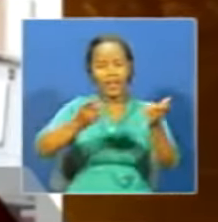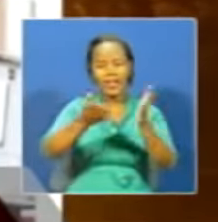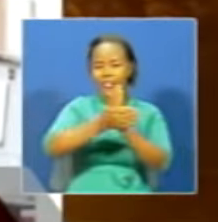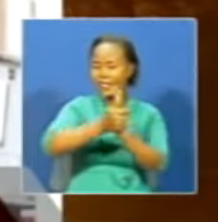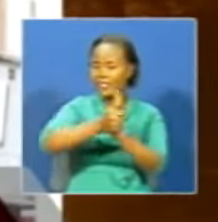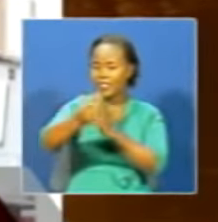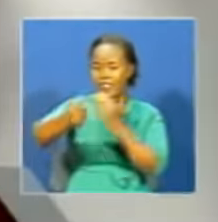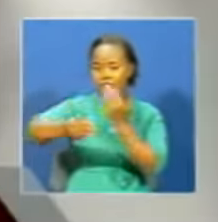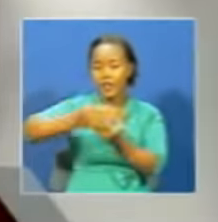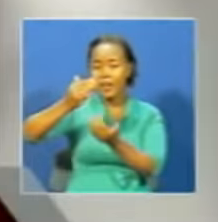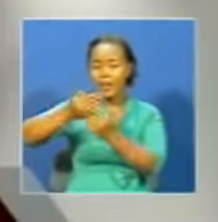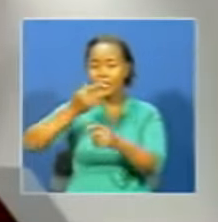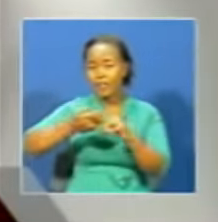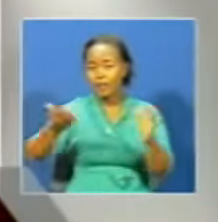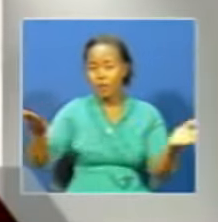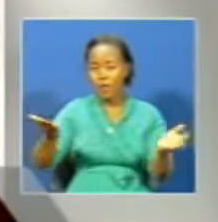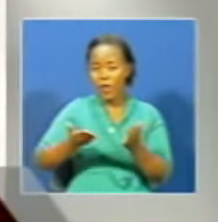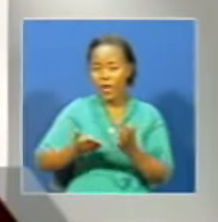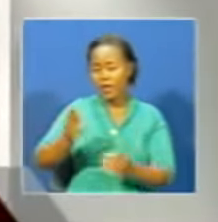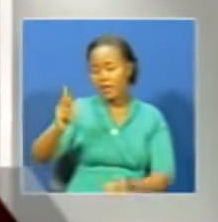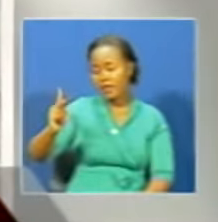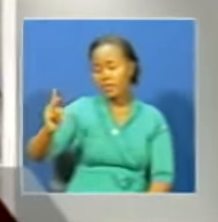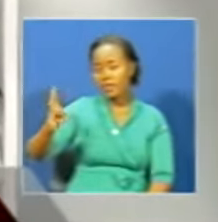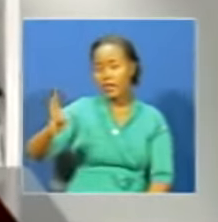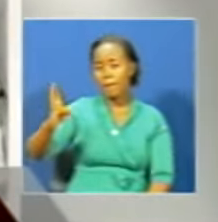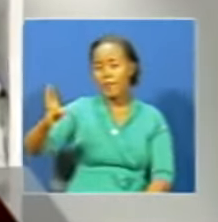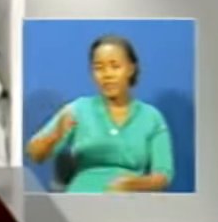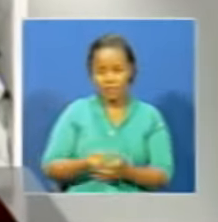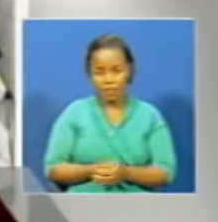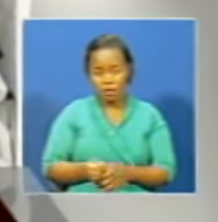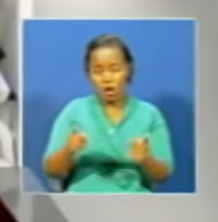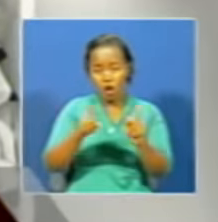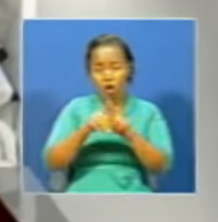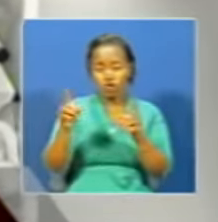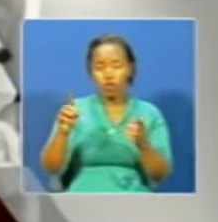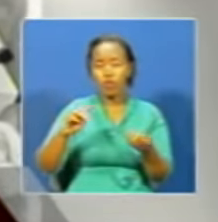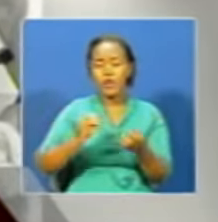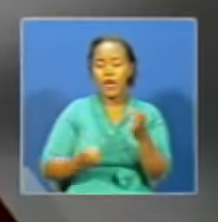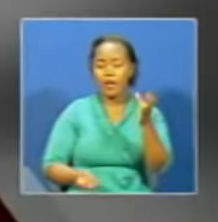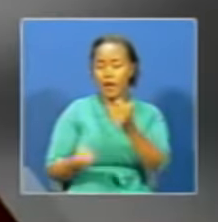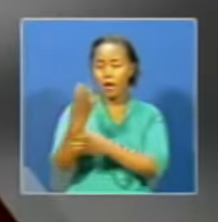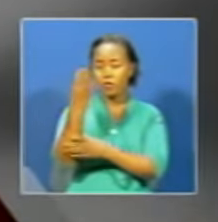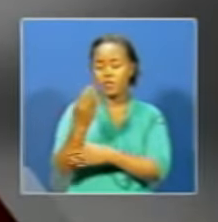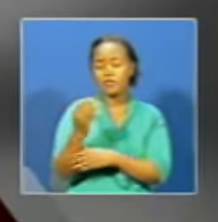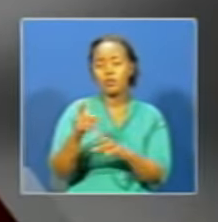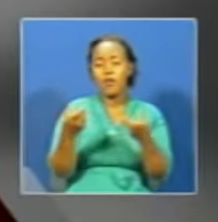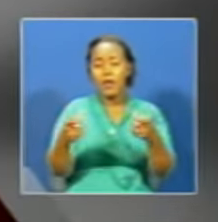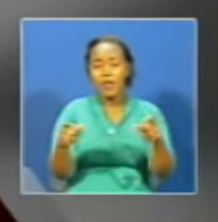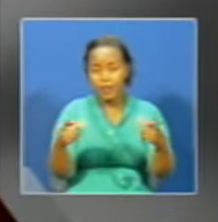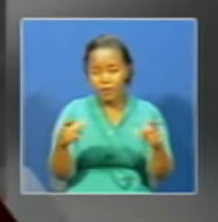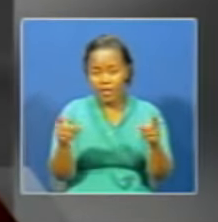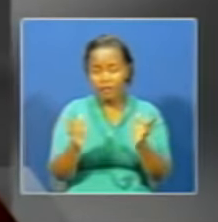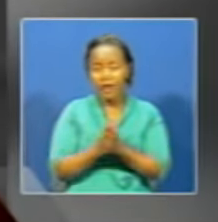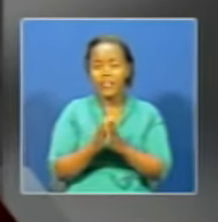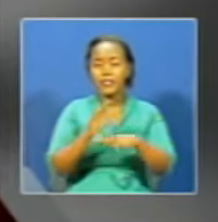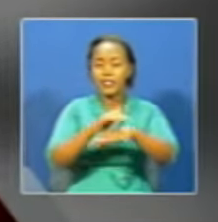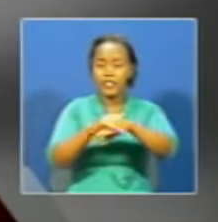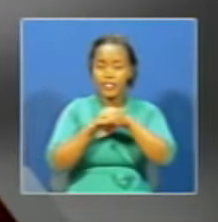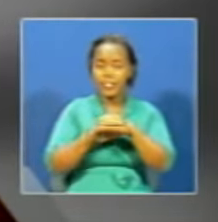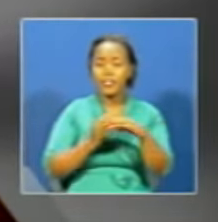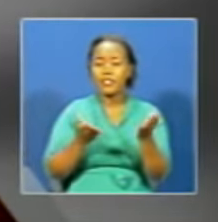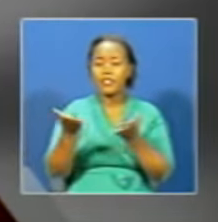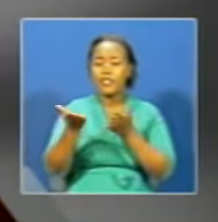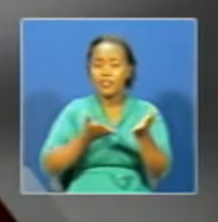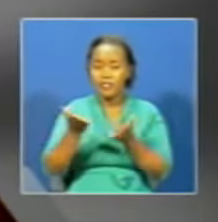KBC. KBC is also rebranding its Radio Taifa and English Service radio stations. Legendary radio